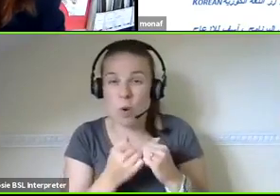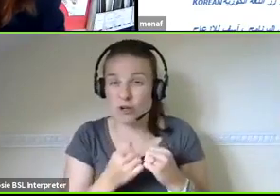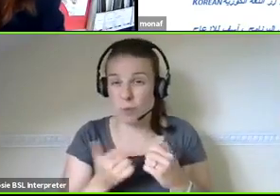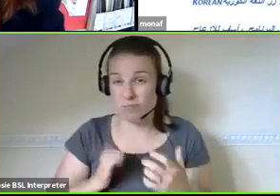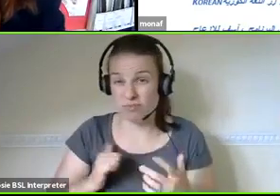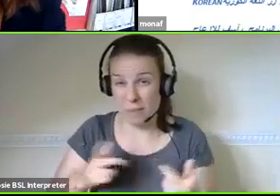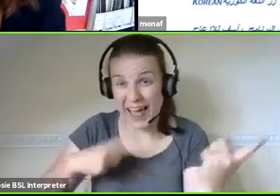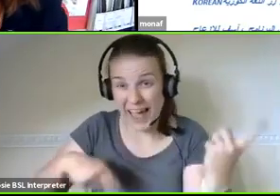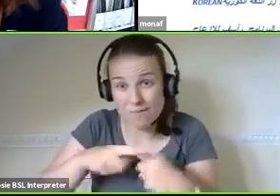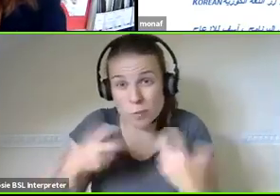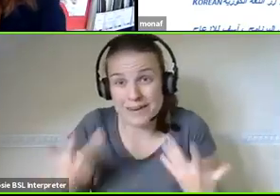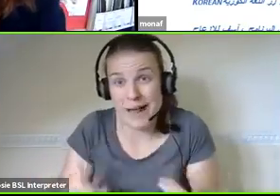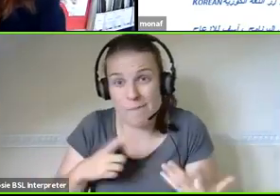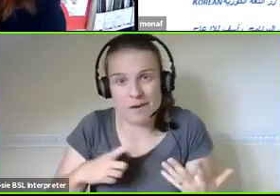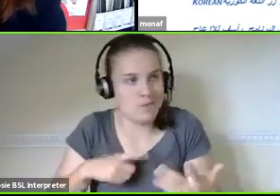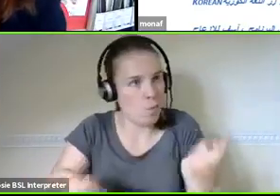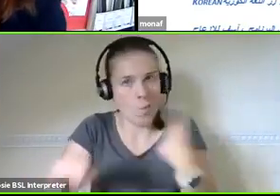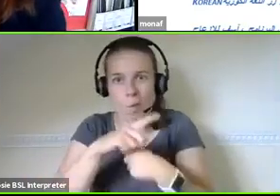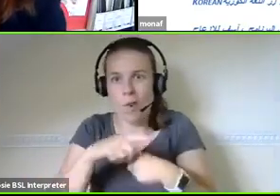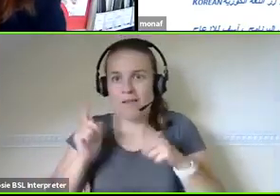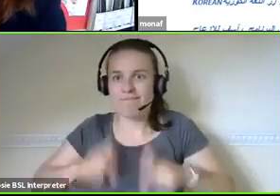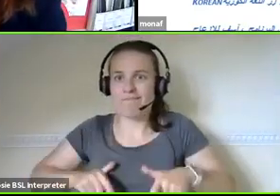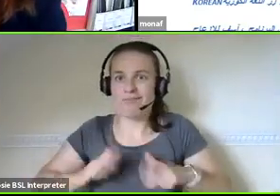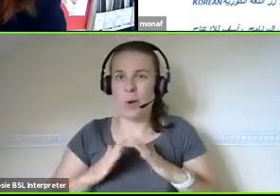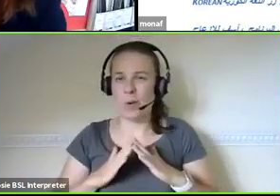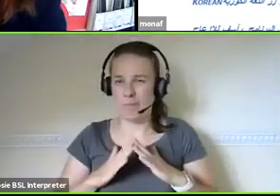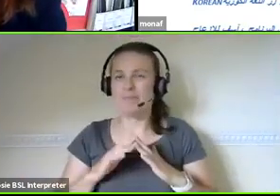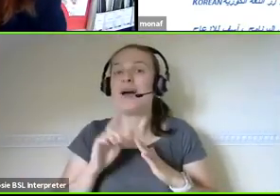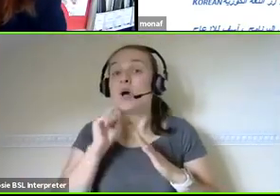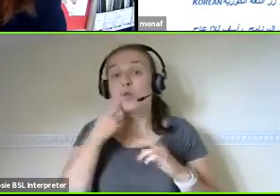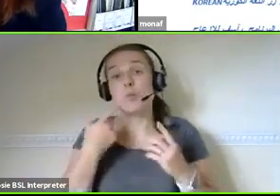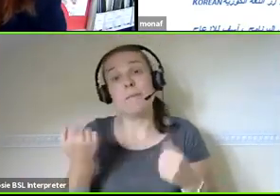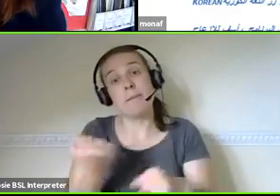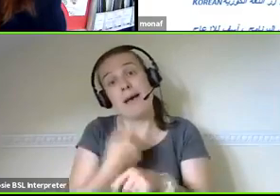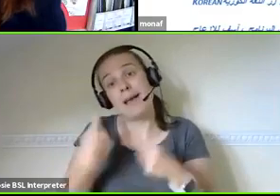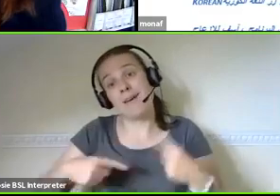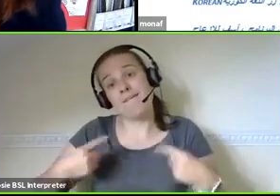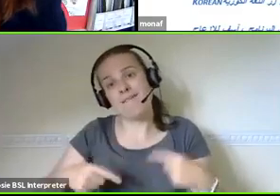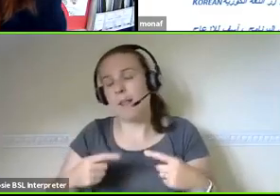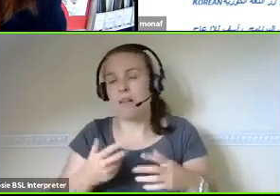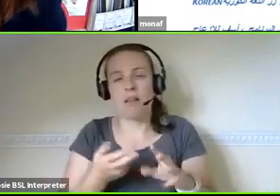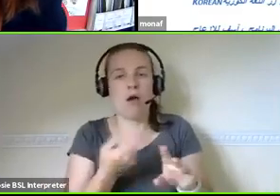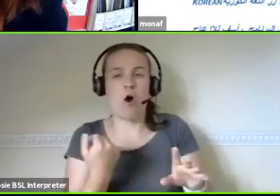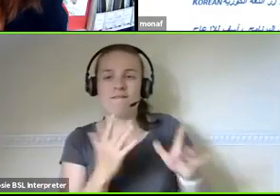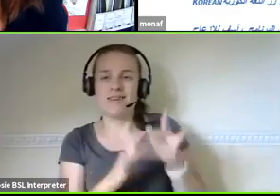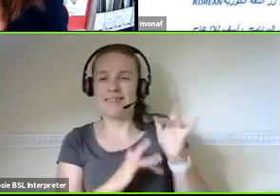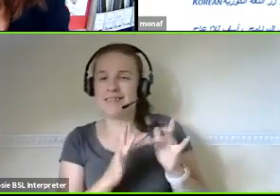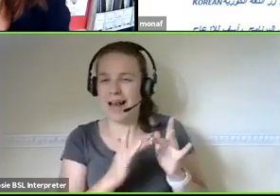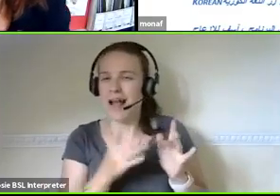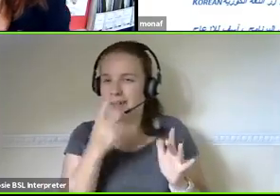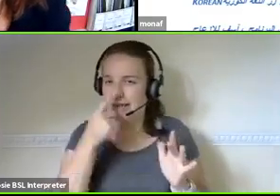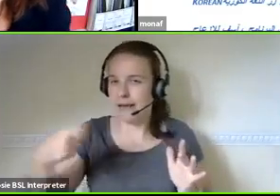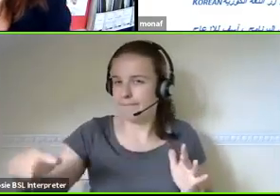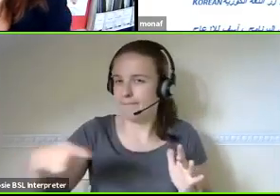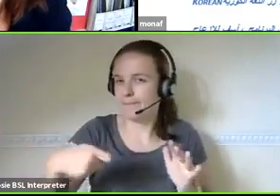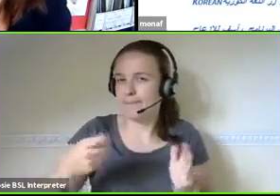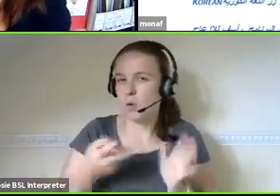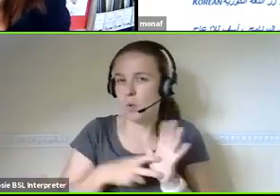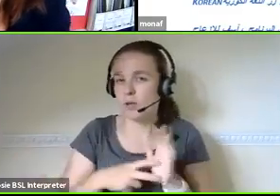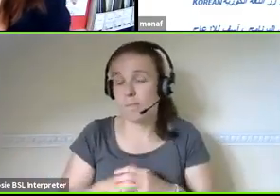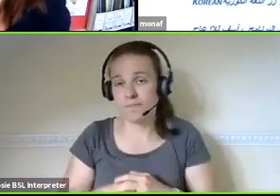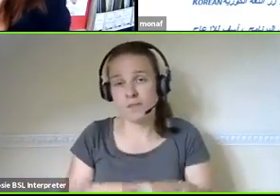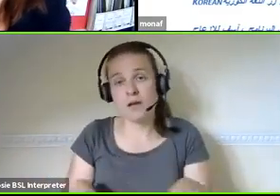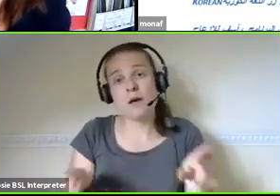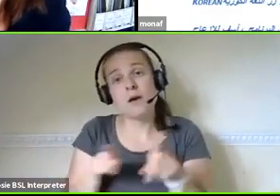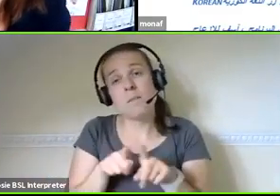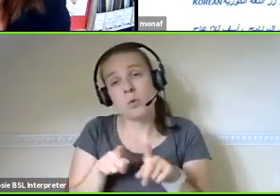far as possible, we'll be making these available offline. We're also going to publish an edition this year of Enabling